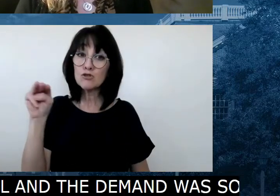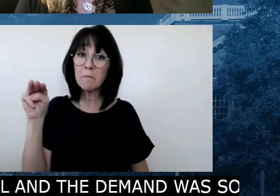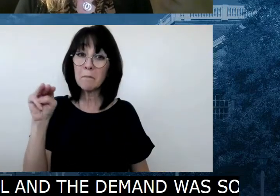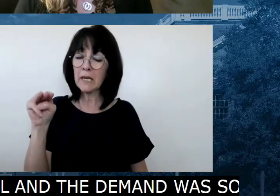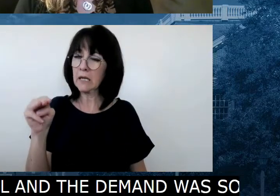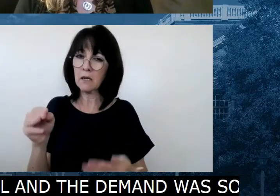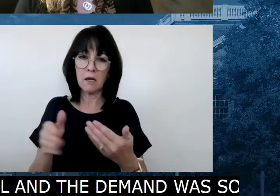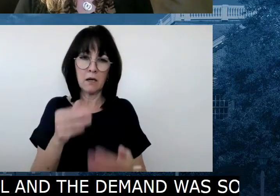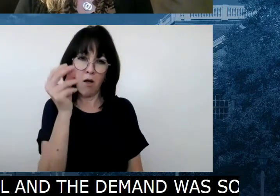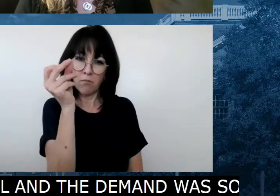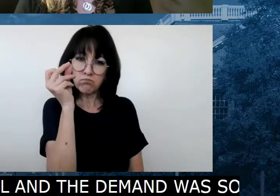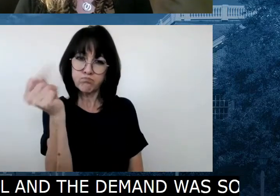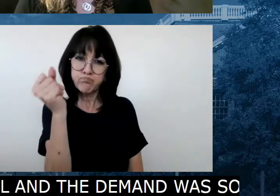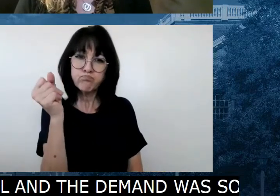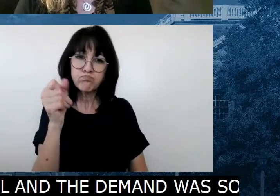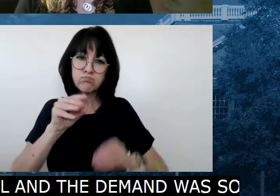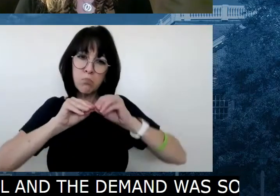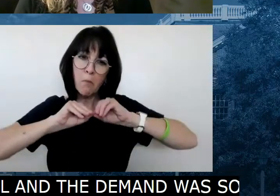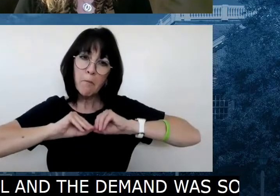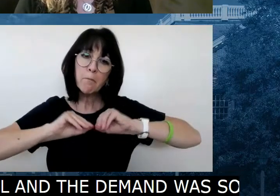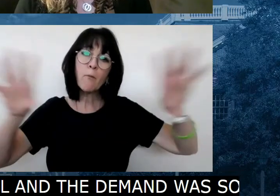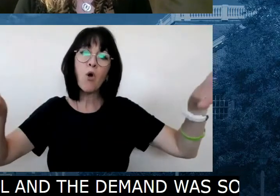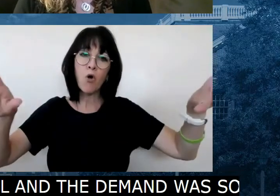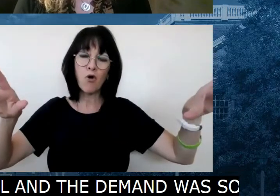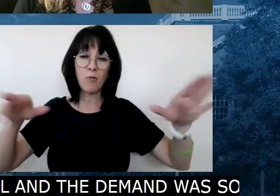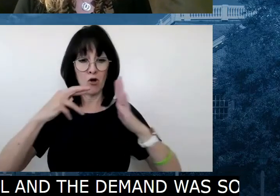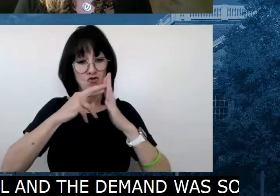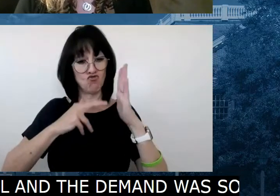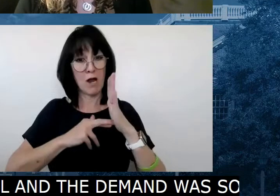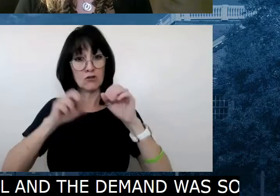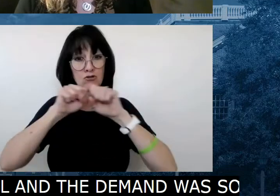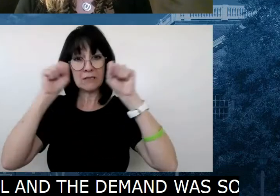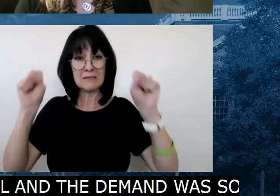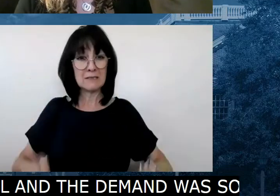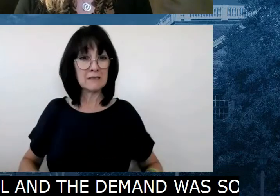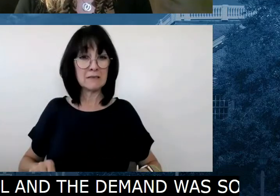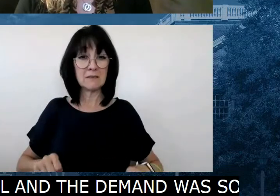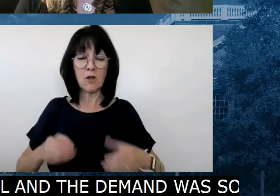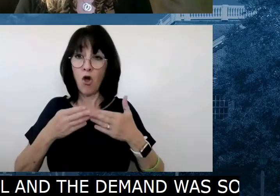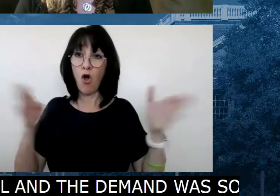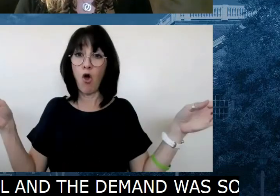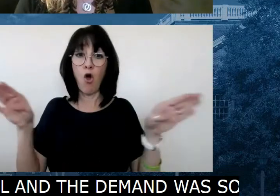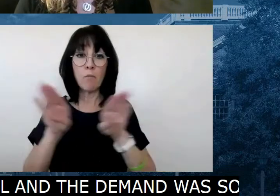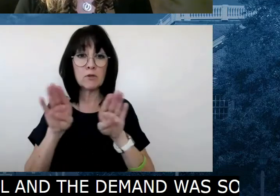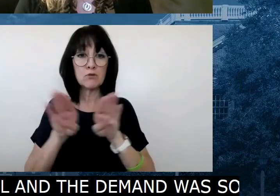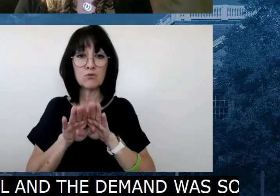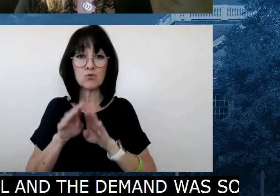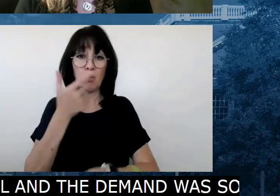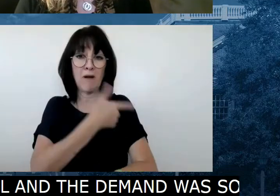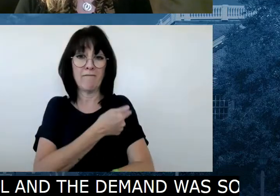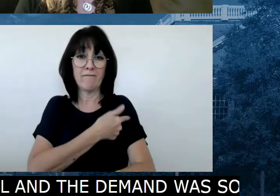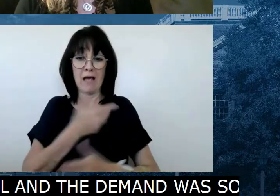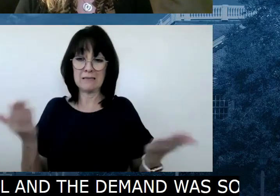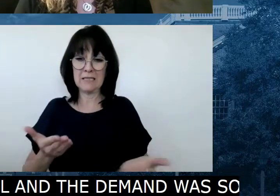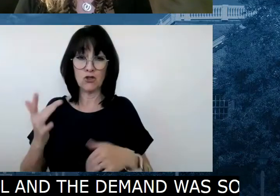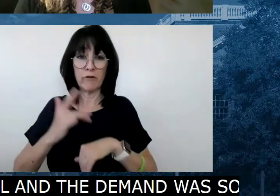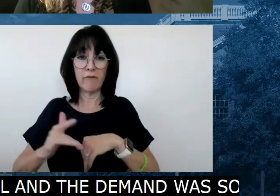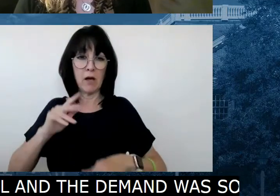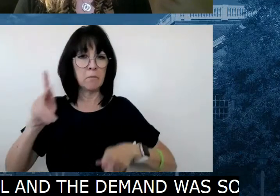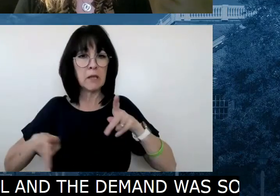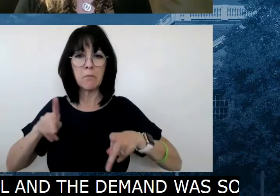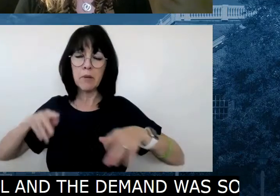that we had to have a registration system. We just couldn't control, just say, open the doors and say vaccines were available. And there are lots